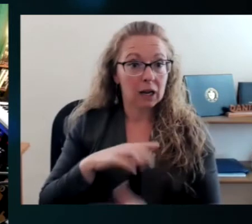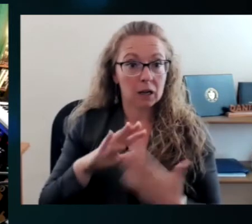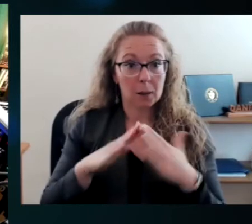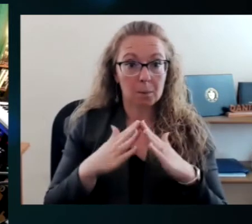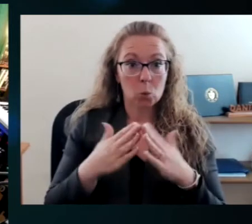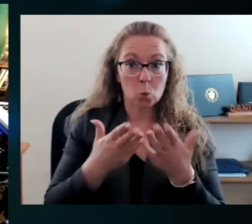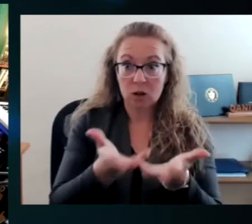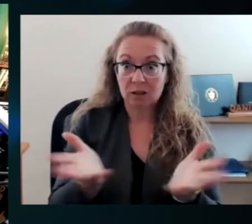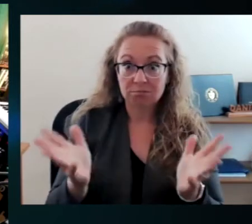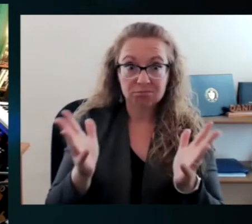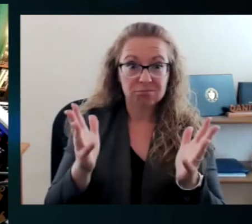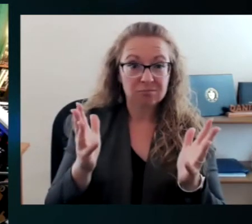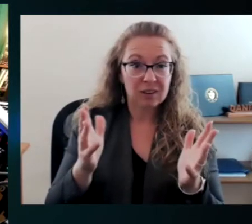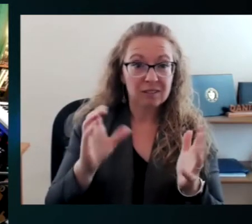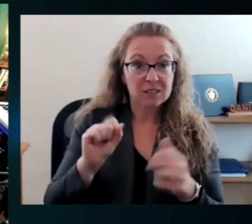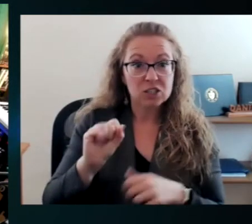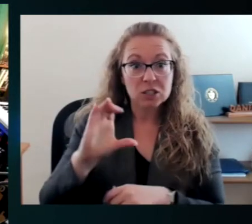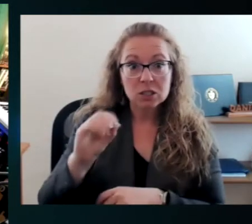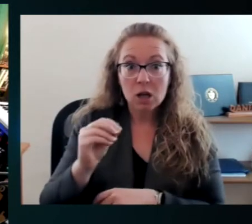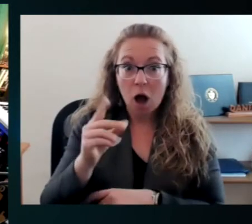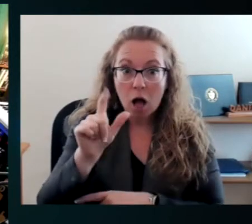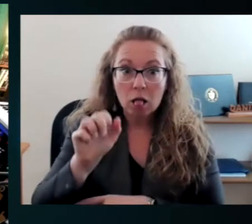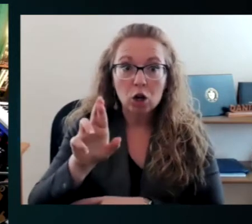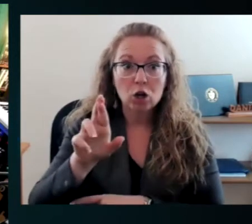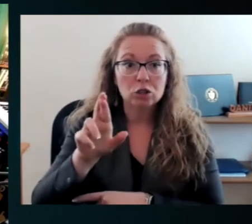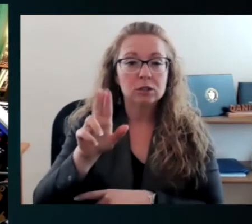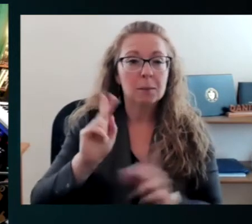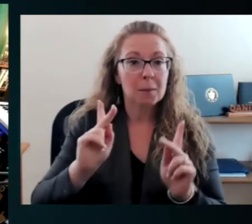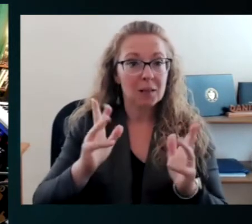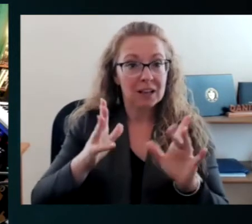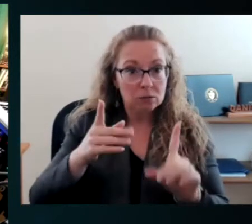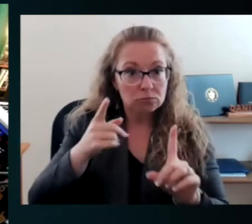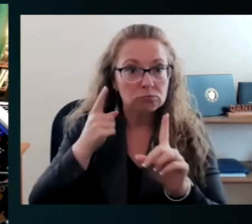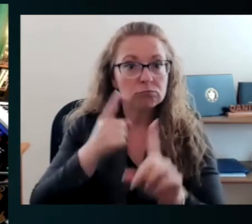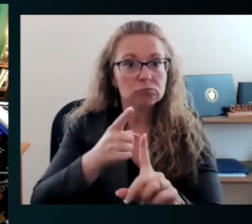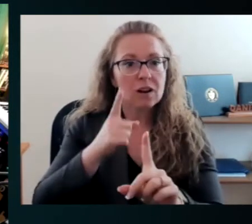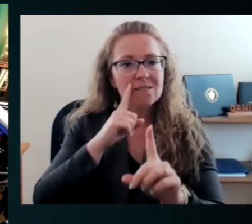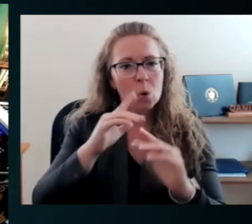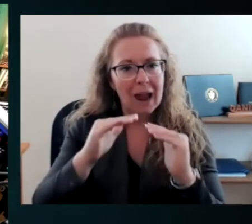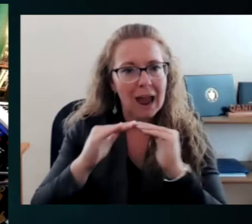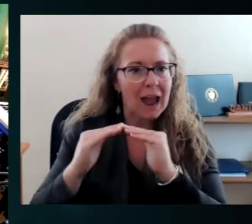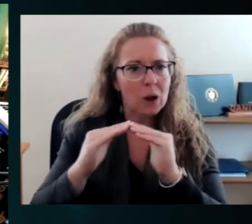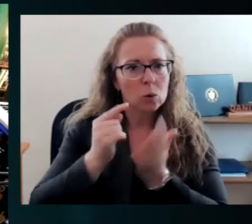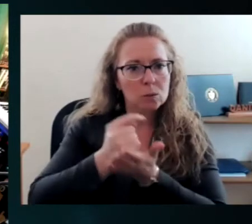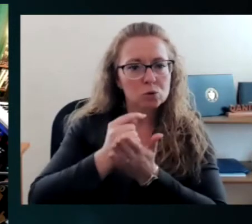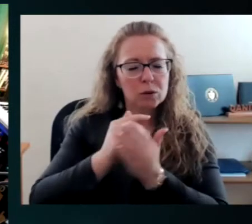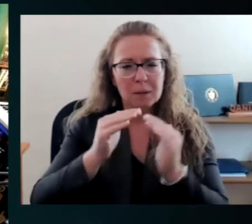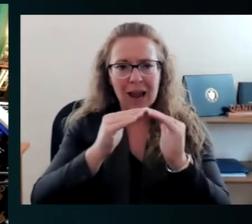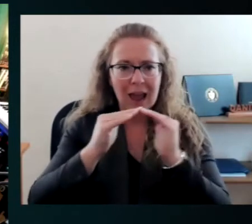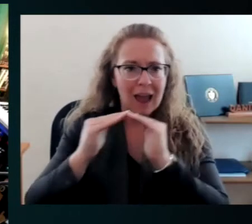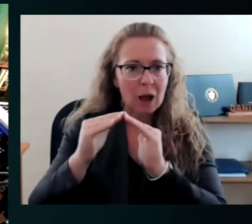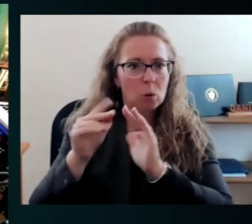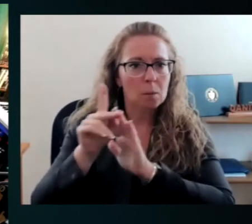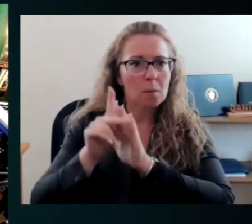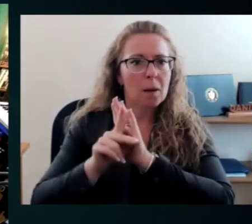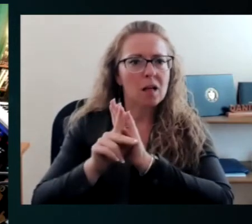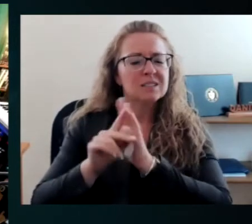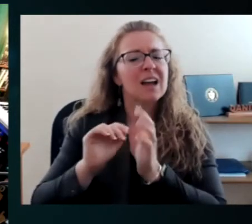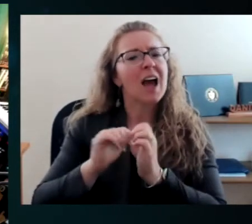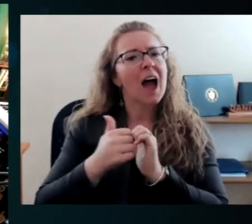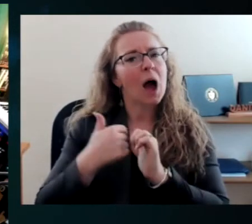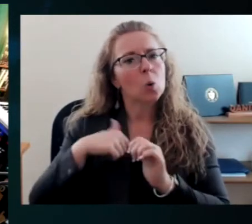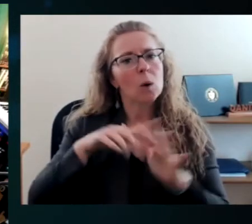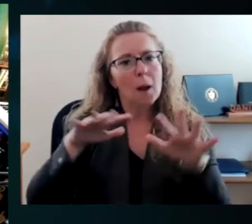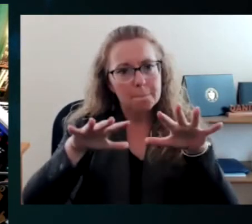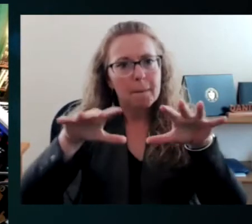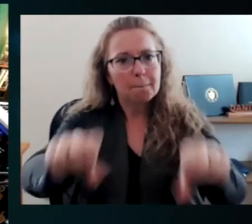people that are here in pursuit of equitable treatment and equitable policies, find and claim the power within the